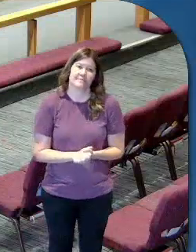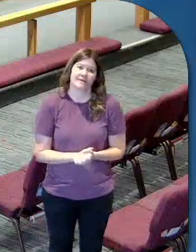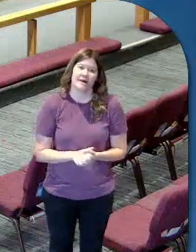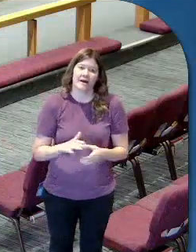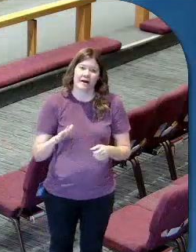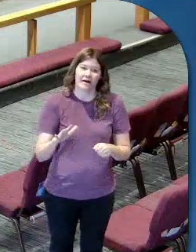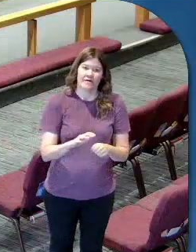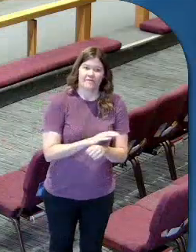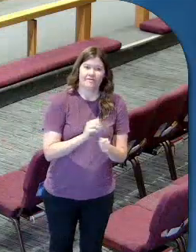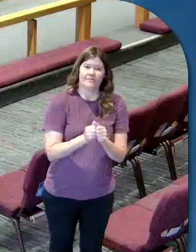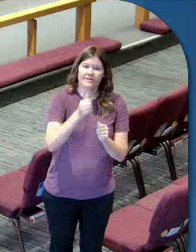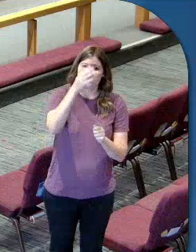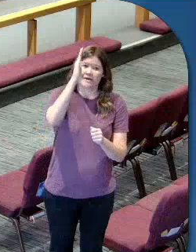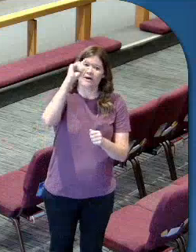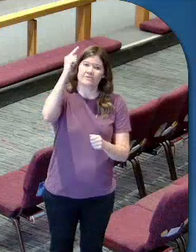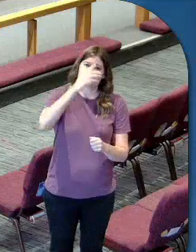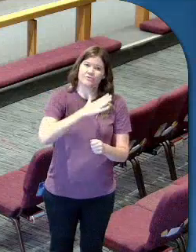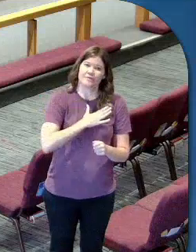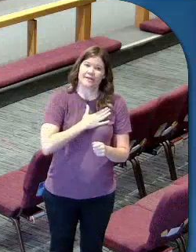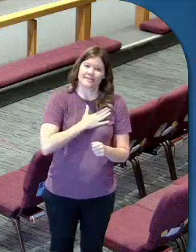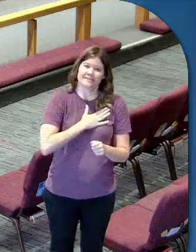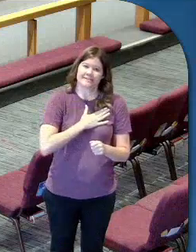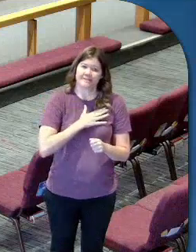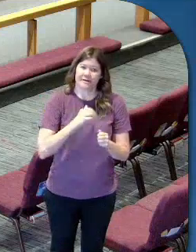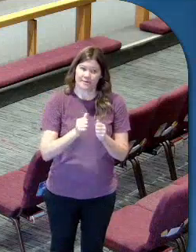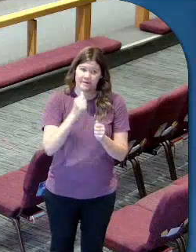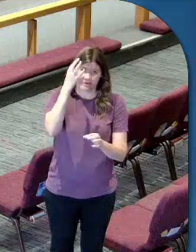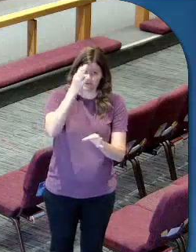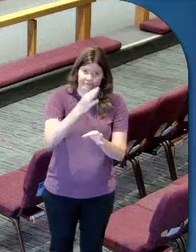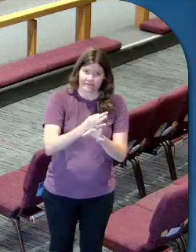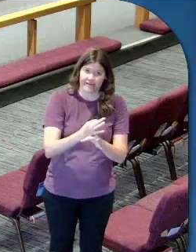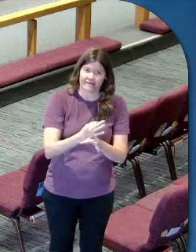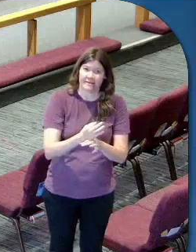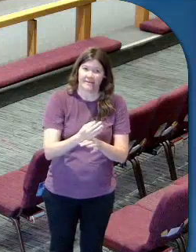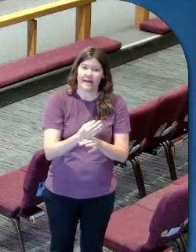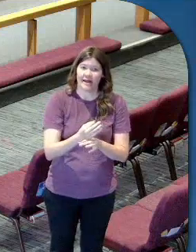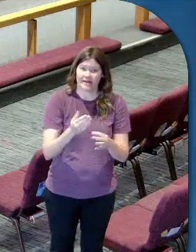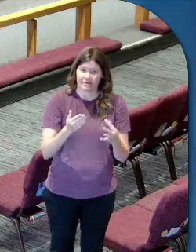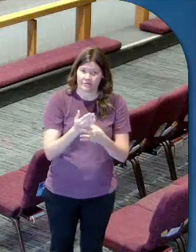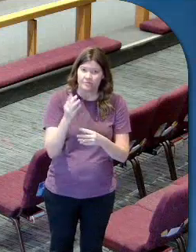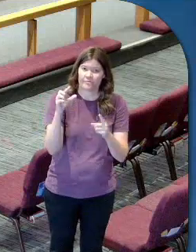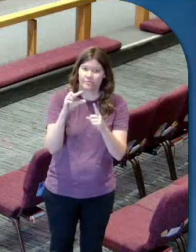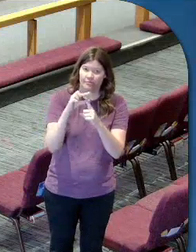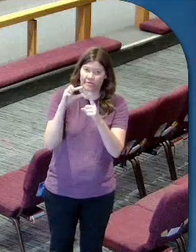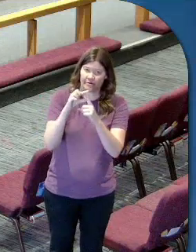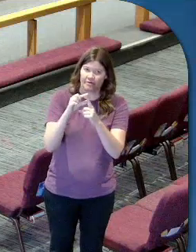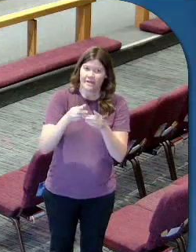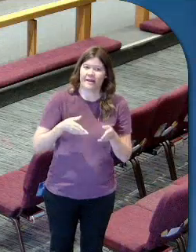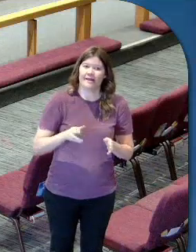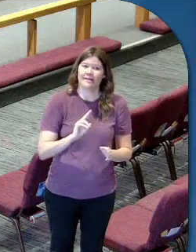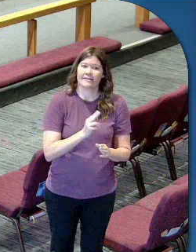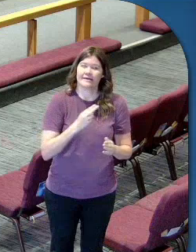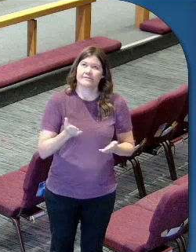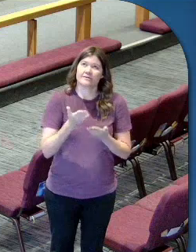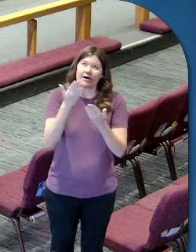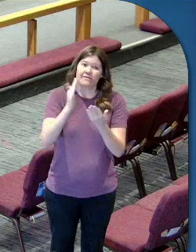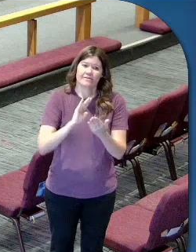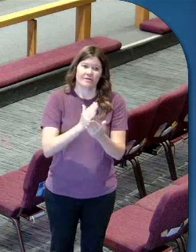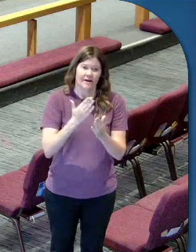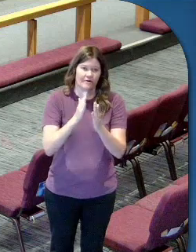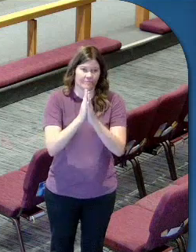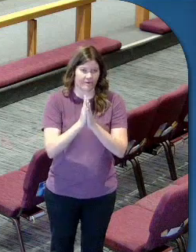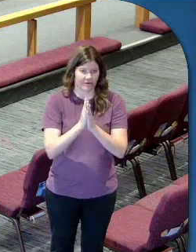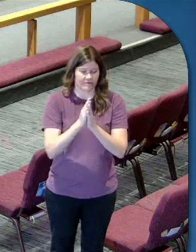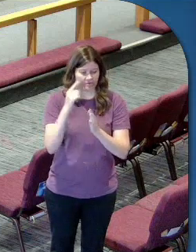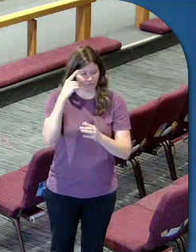Filled with God's grace, found in faith, and nourished by the word, let us offer our prayers for the church,